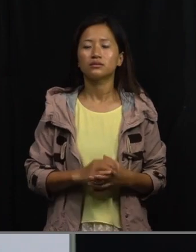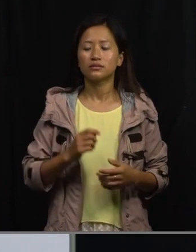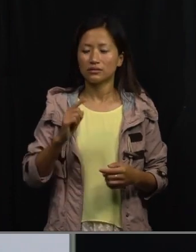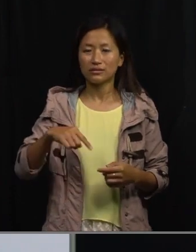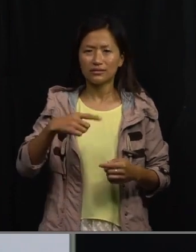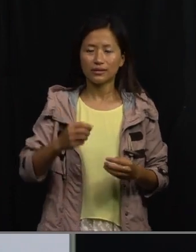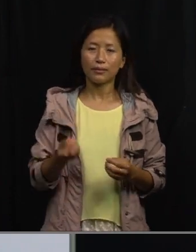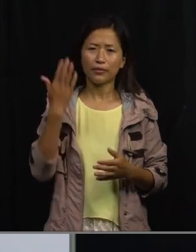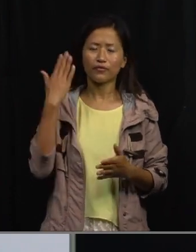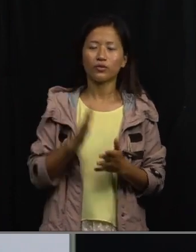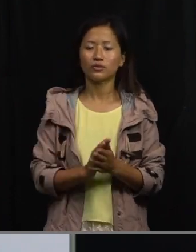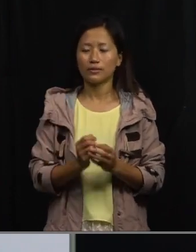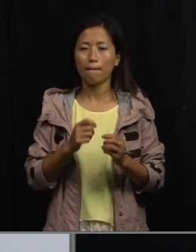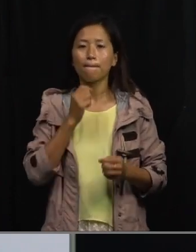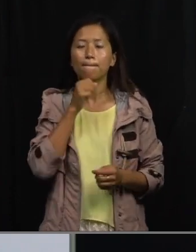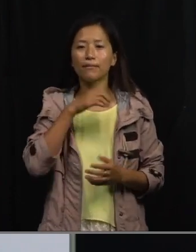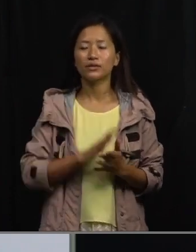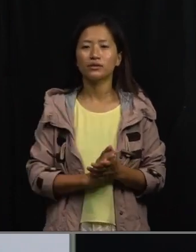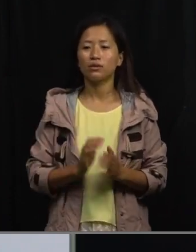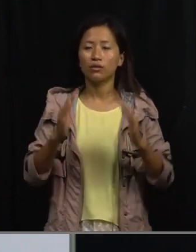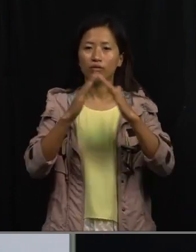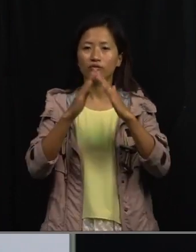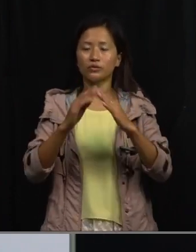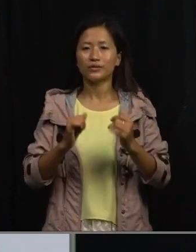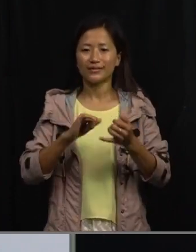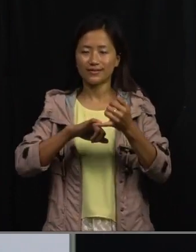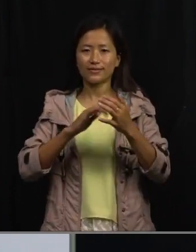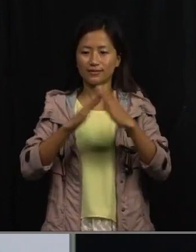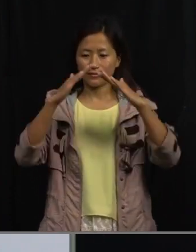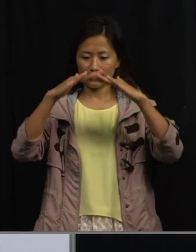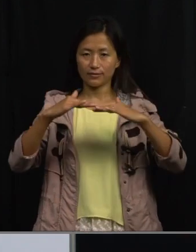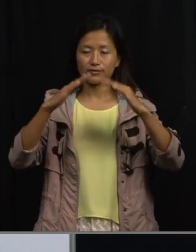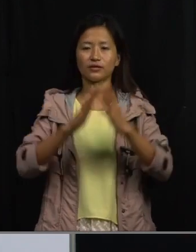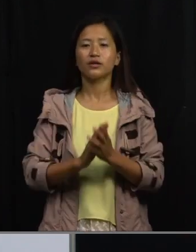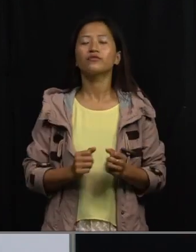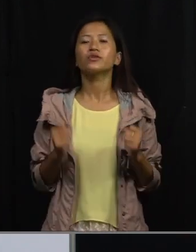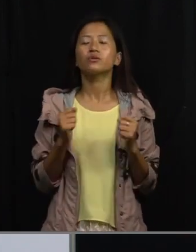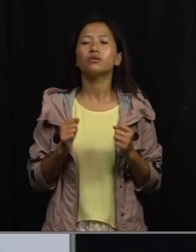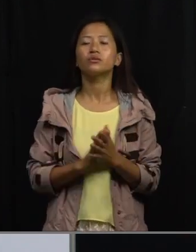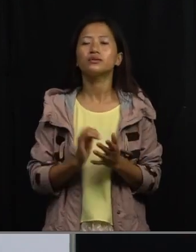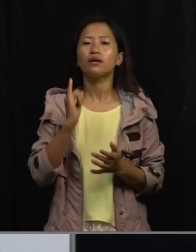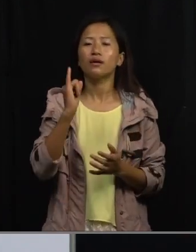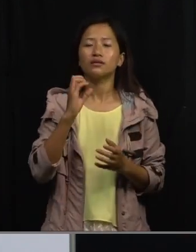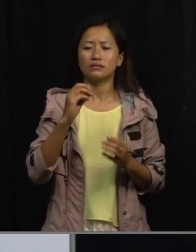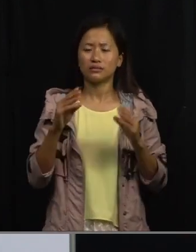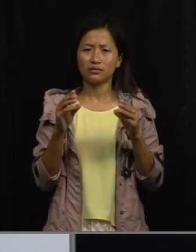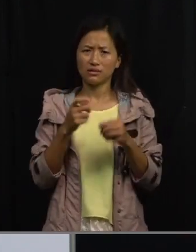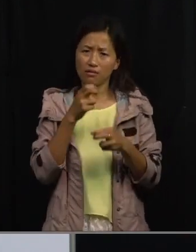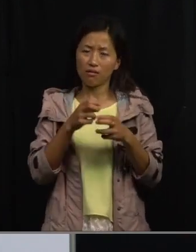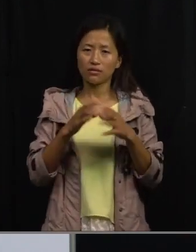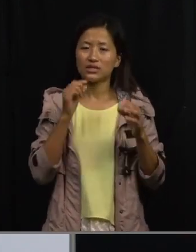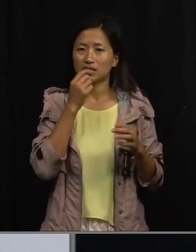men, they built permanent home for shelter from the long, harsh, cold winter of the Ice Age. And